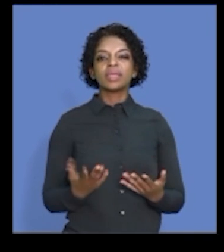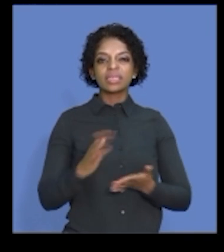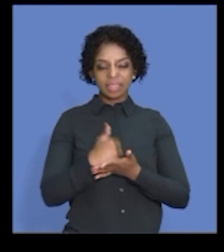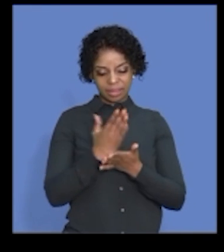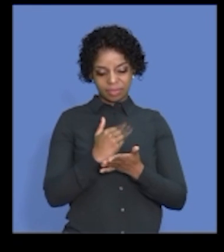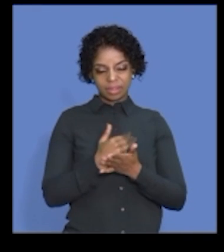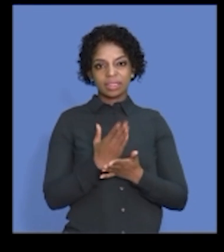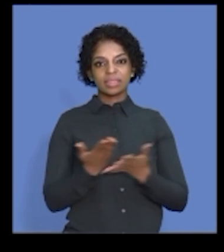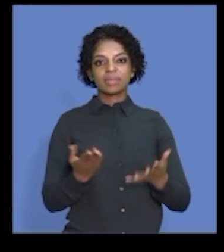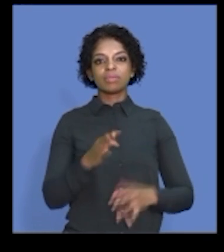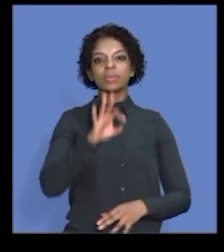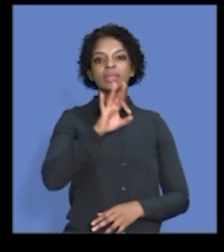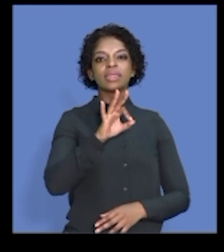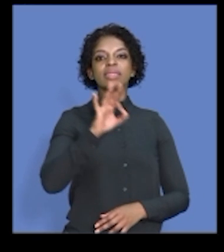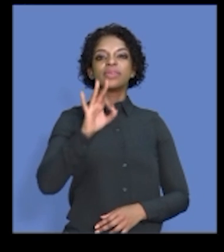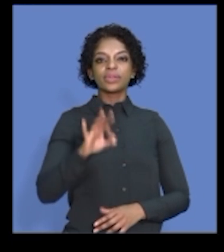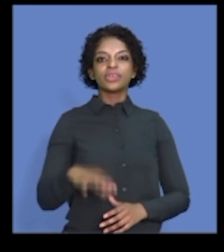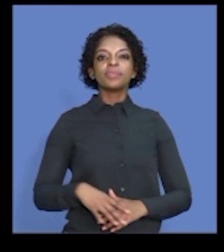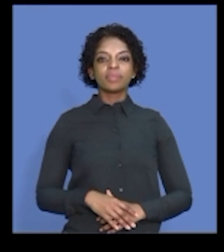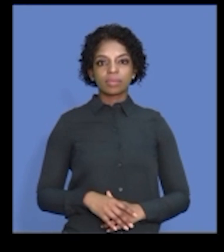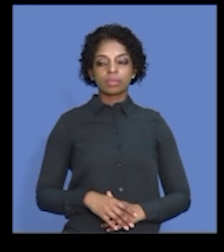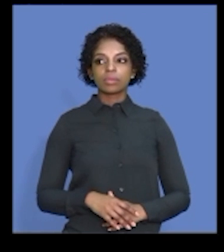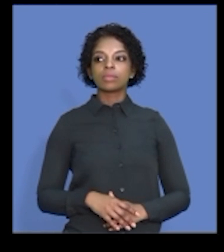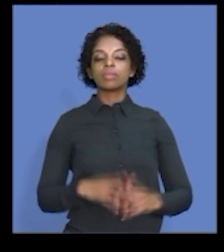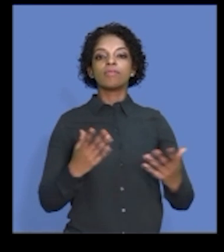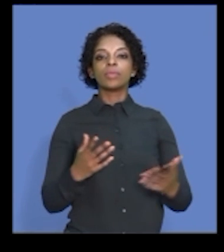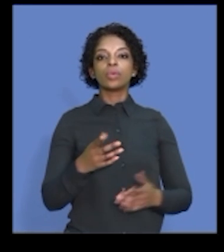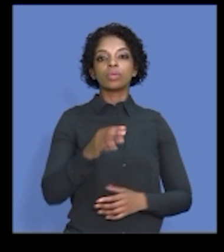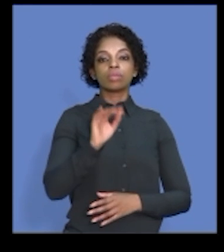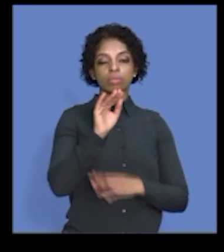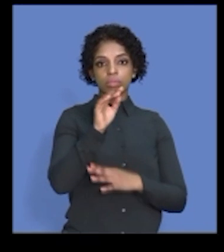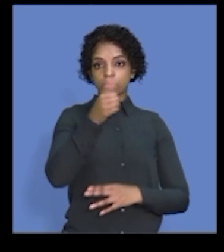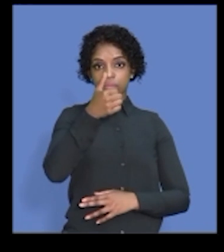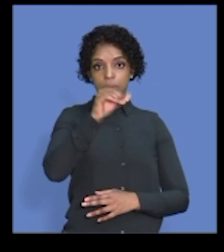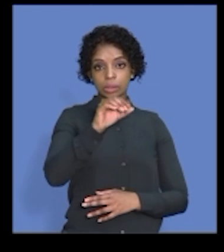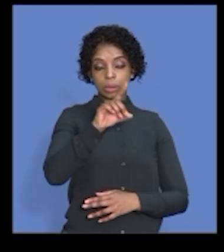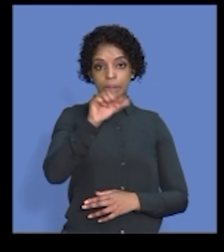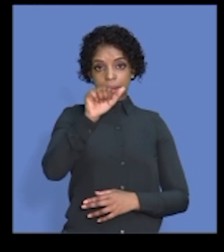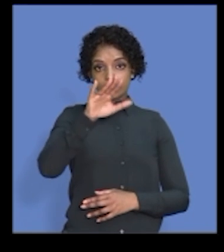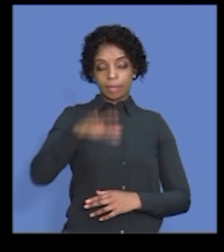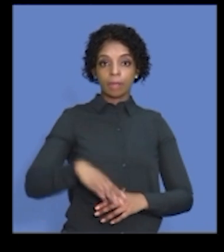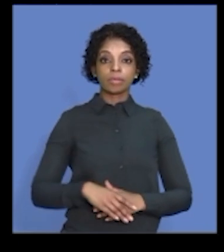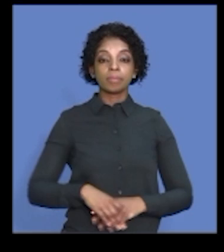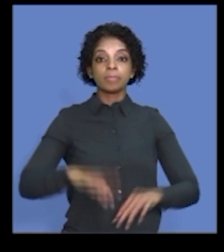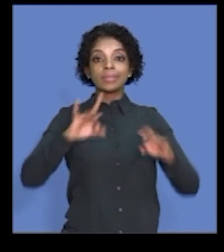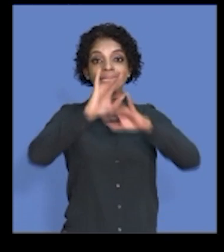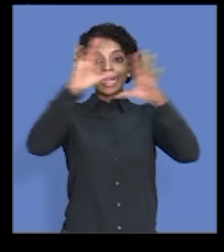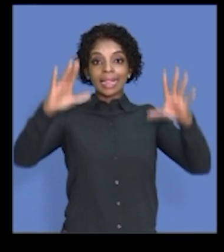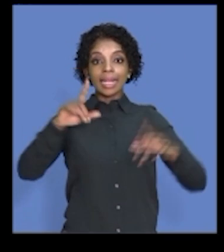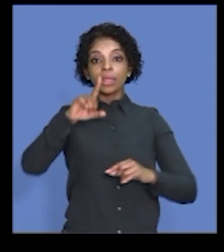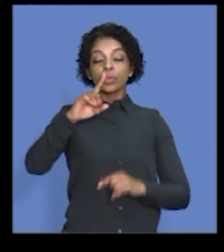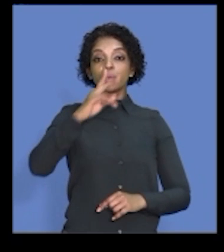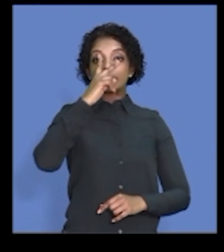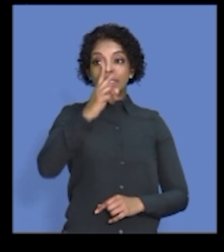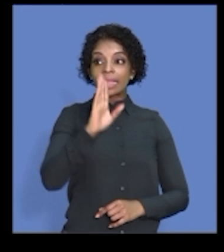of 33 over your earning of 60, and 33 over 60 was 55%. Clearly